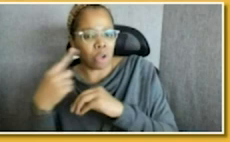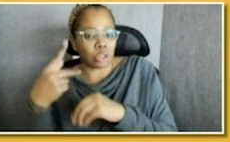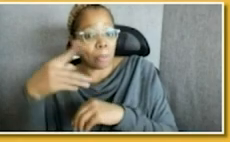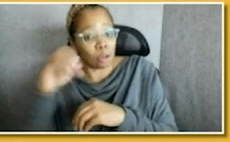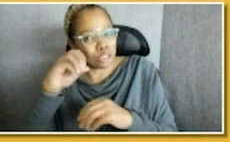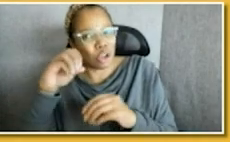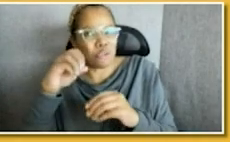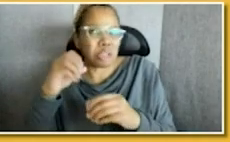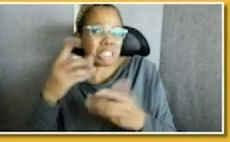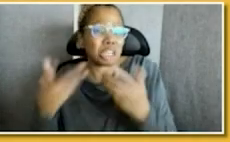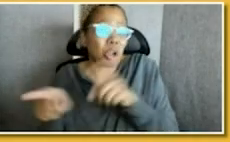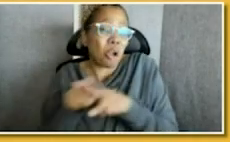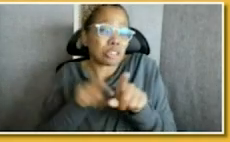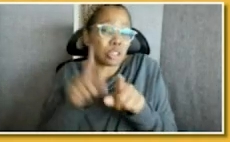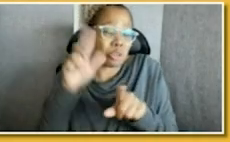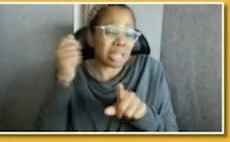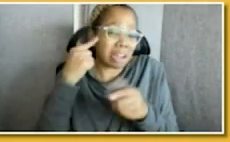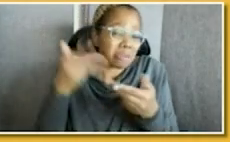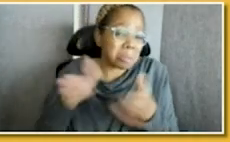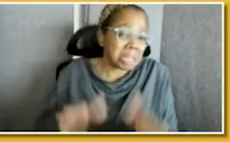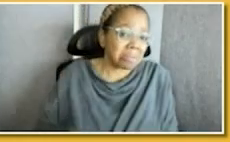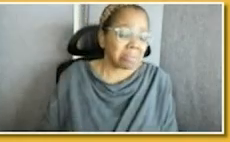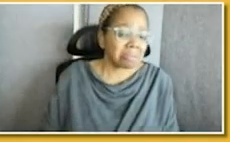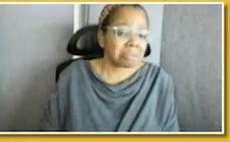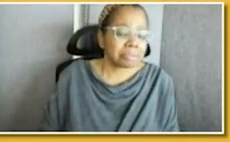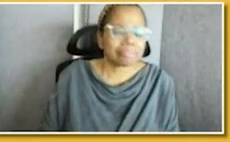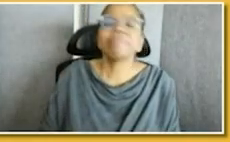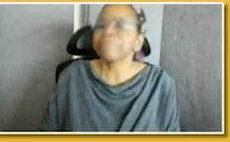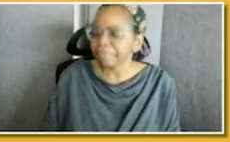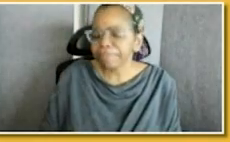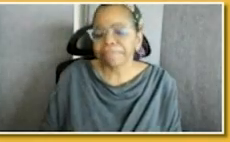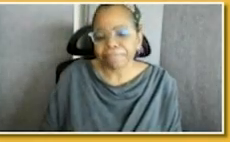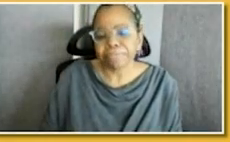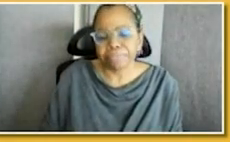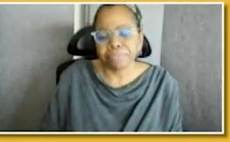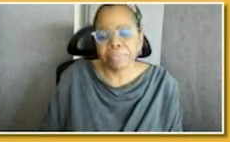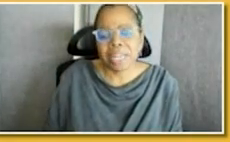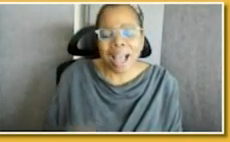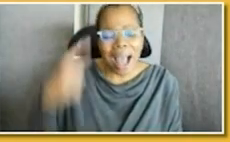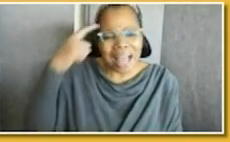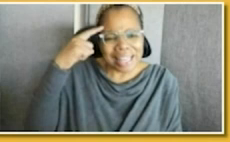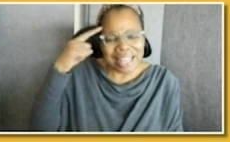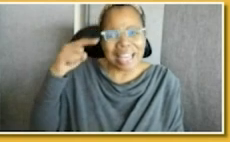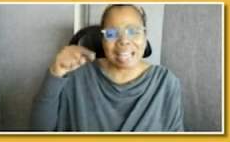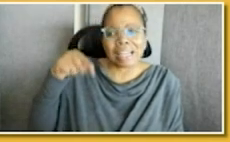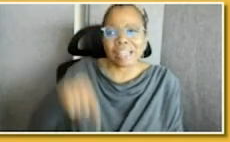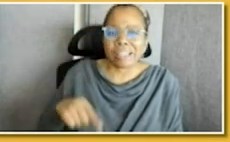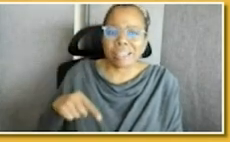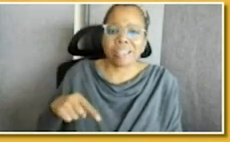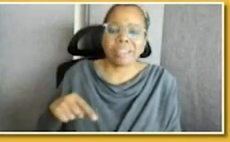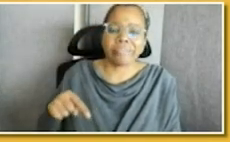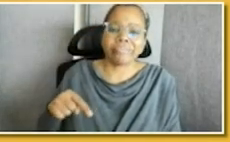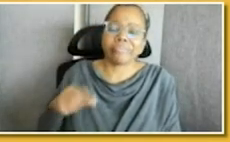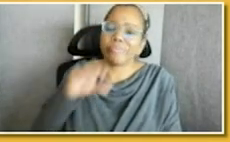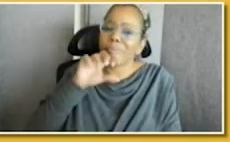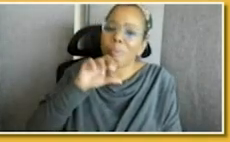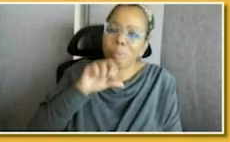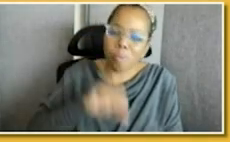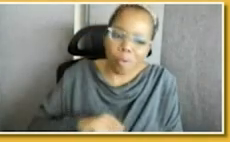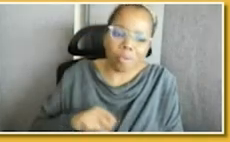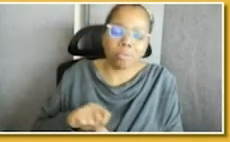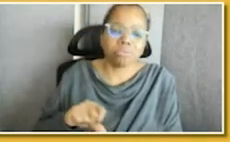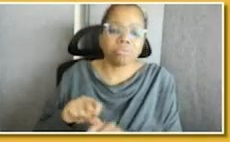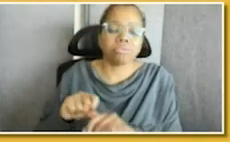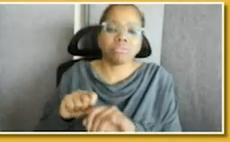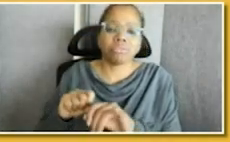Yeah, I mean, I think it's, you know, this decades old trope, and it's an ideology that's, you know,